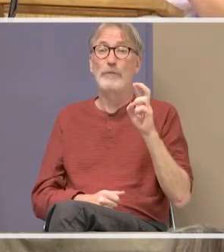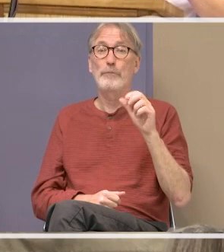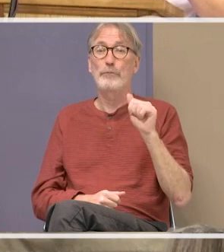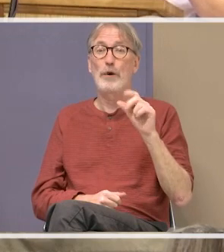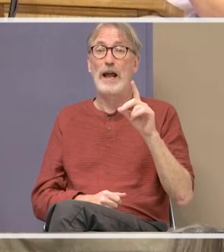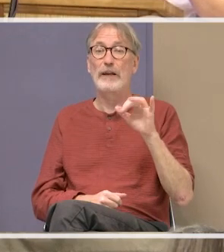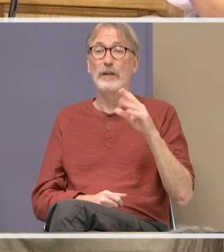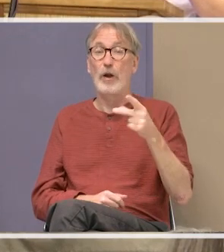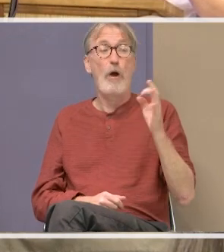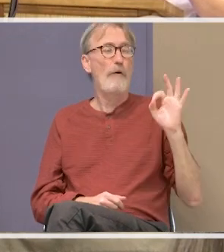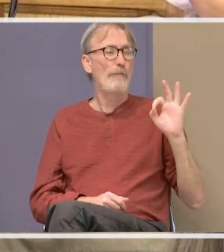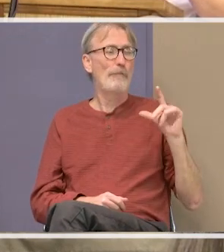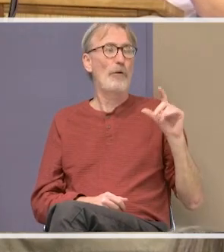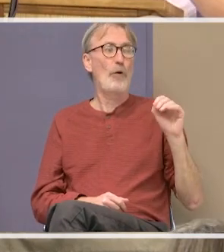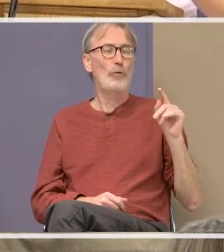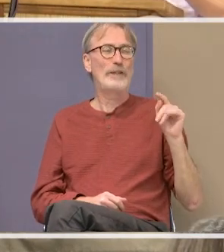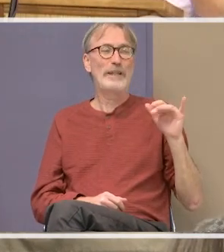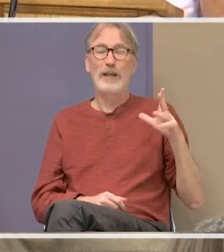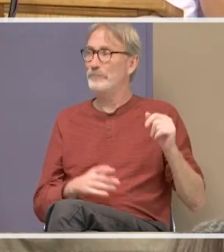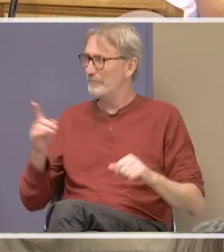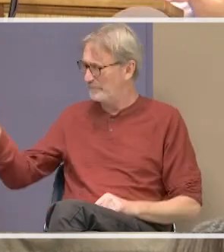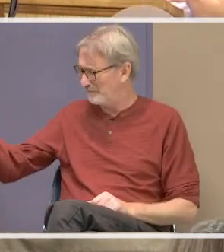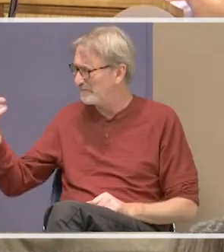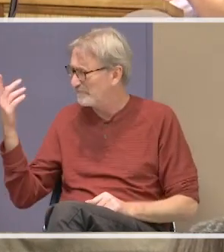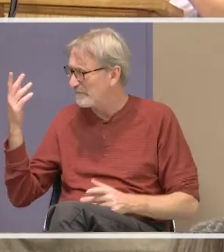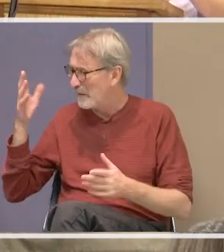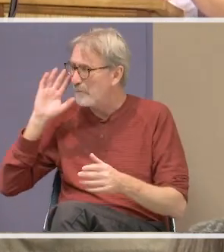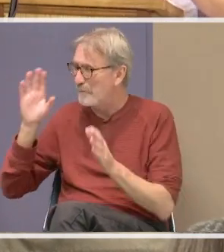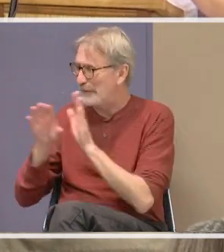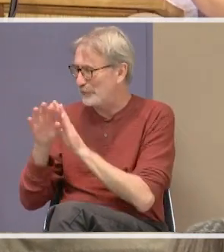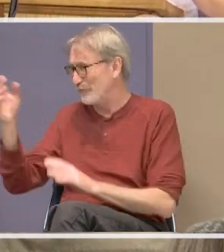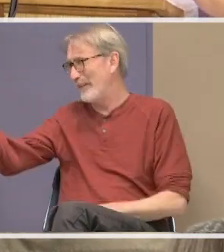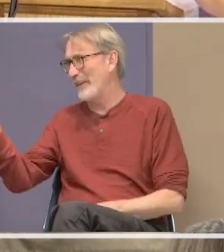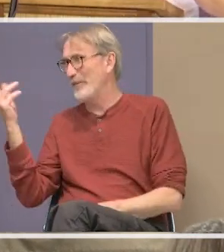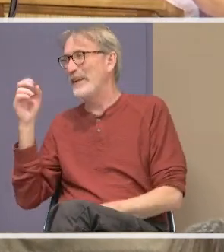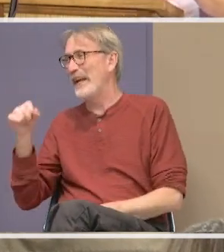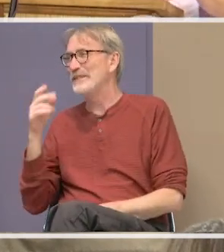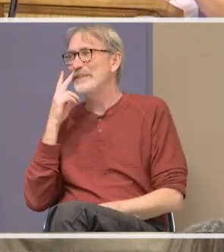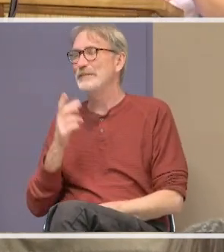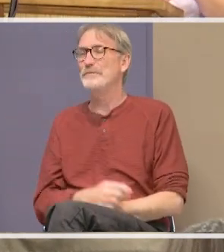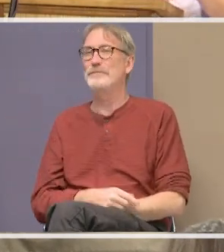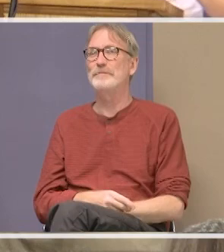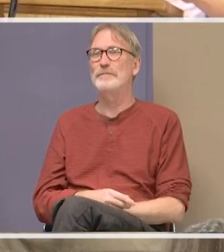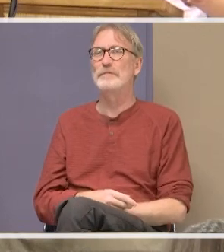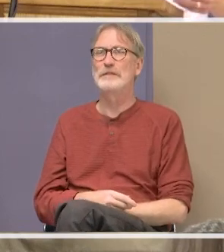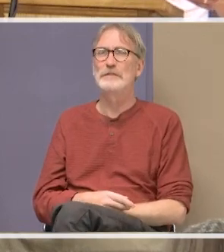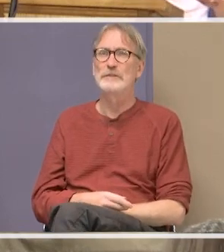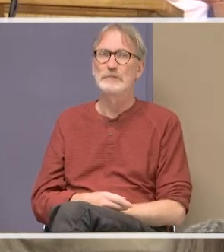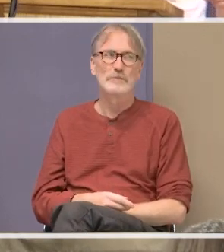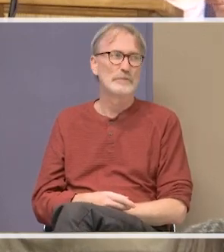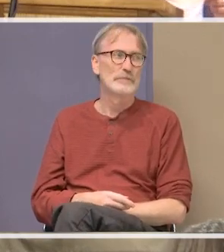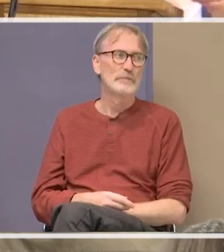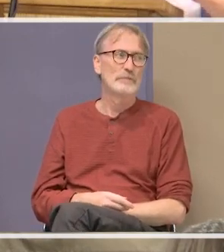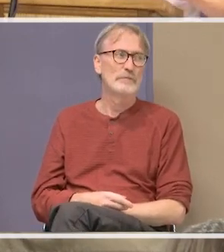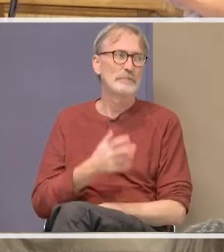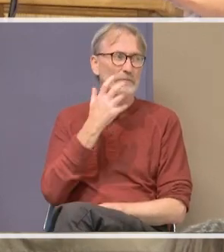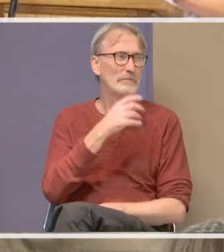I've got, again, that's annotated on the front page with pictures. I have another one here. I did my homework.